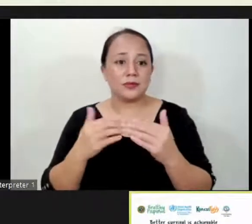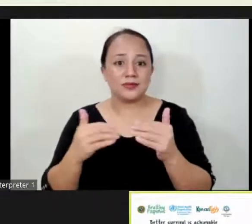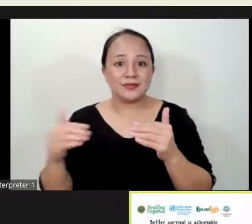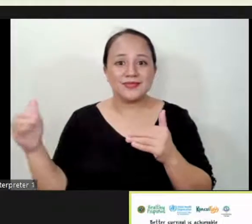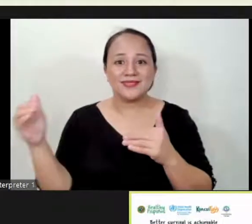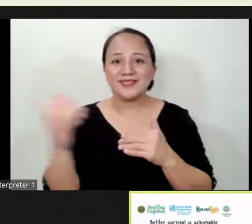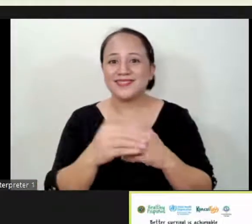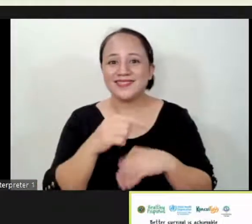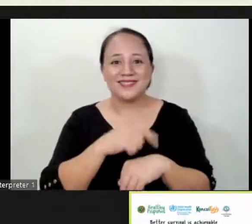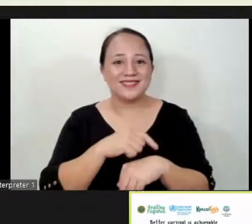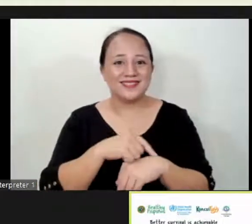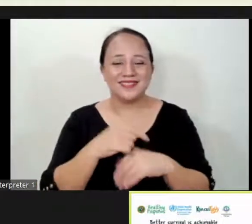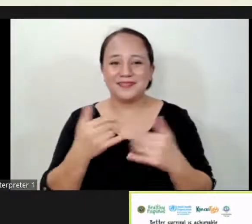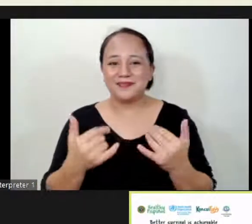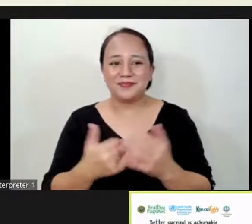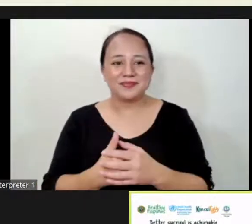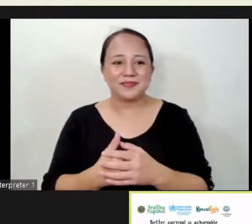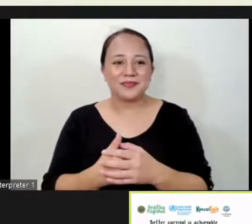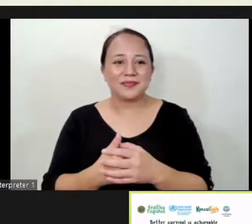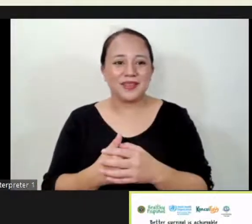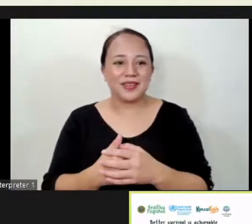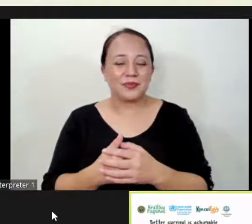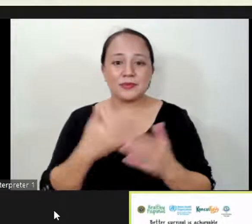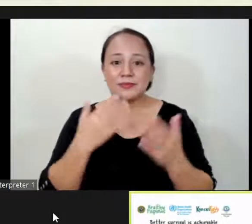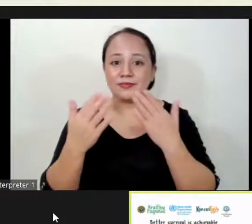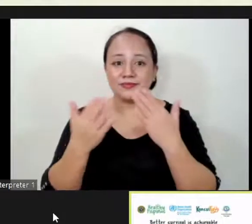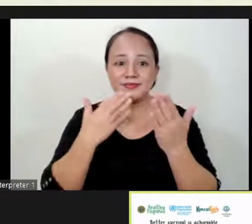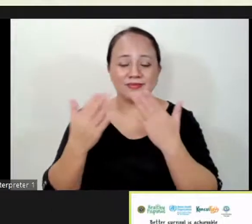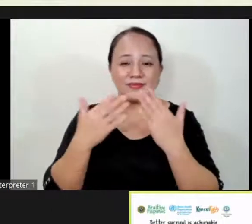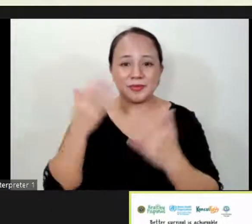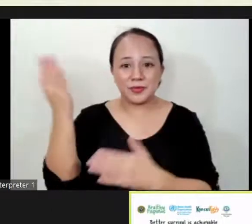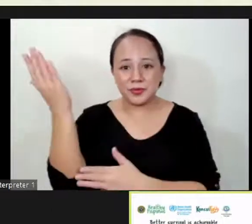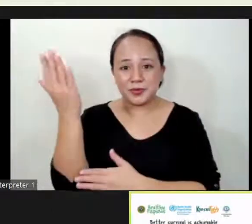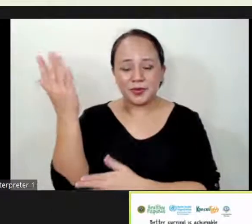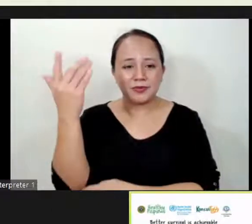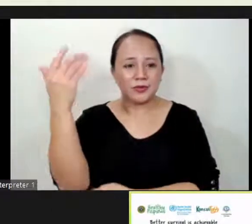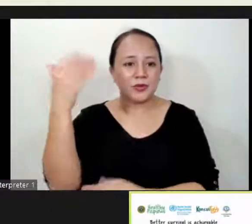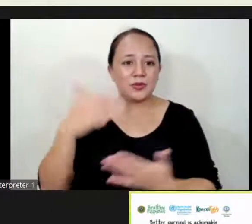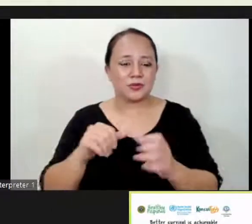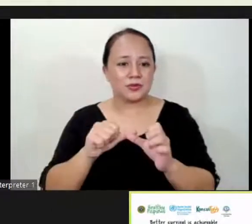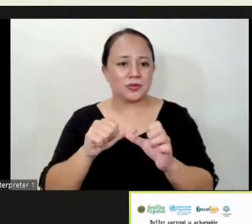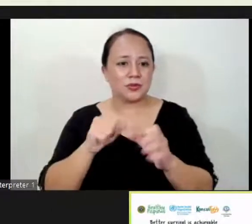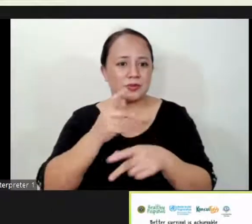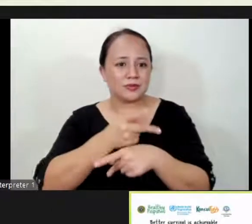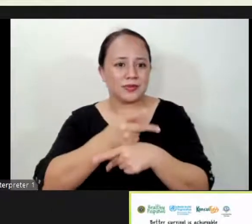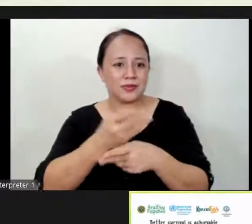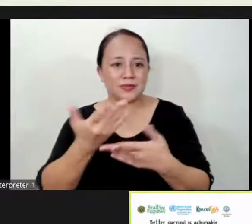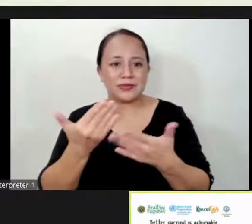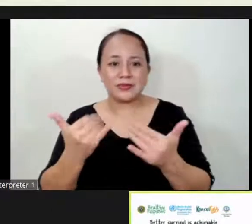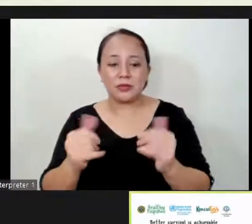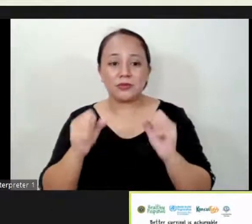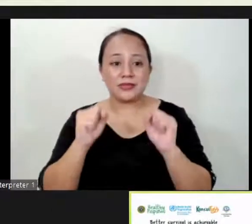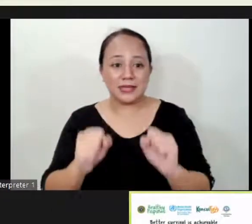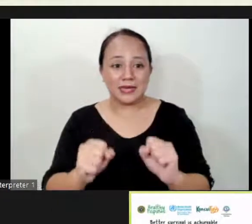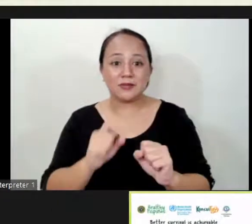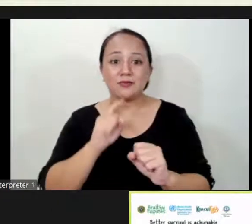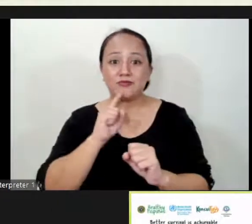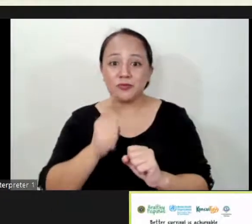our time. And thank you to the speakers for keeping to your time. So now we can actually